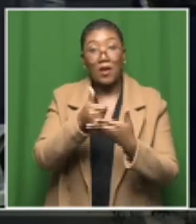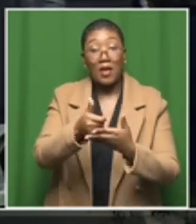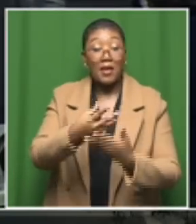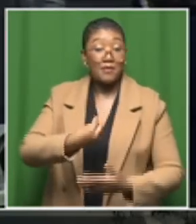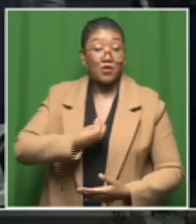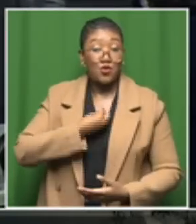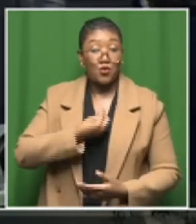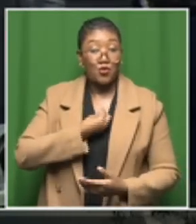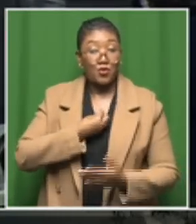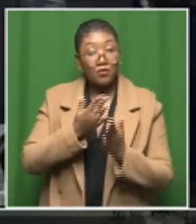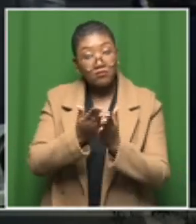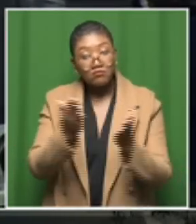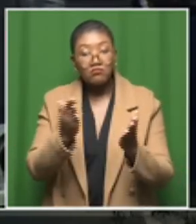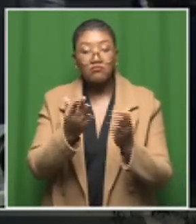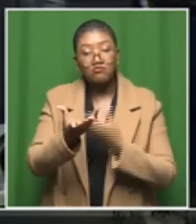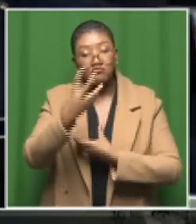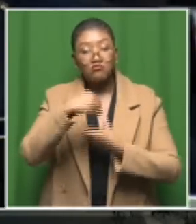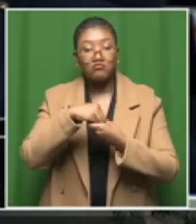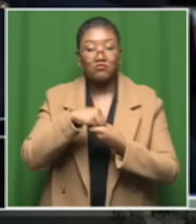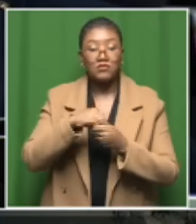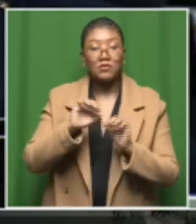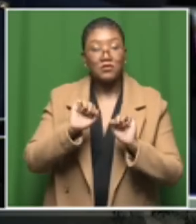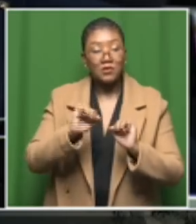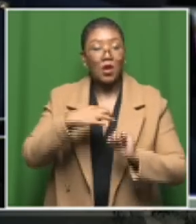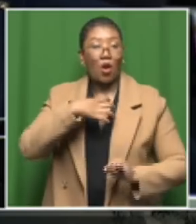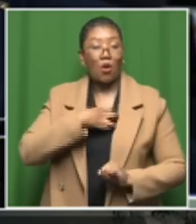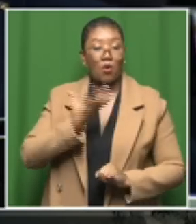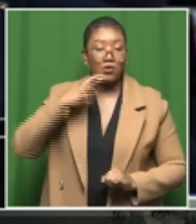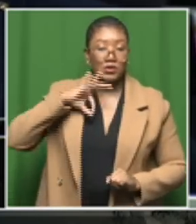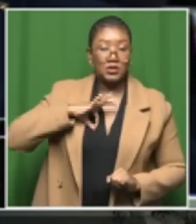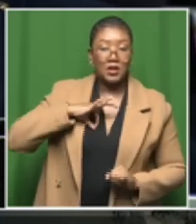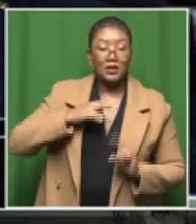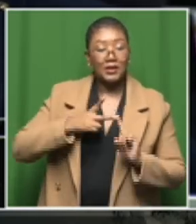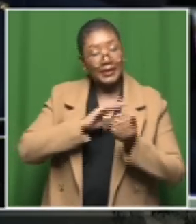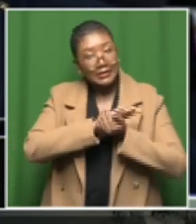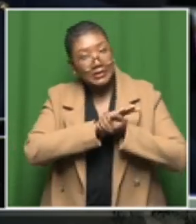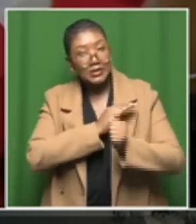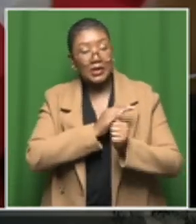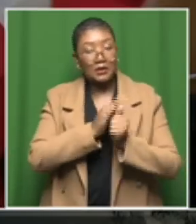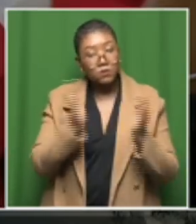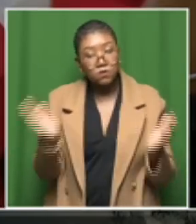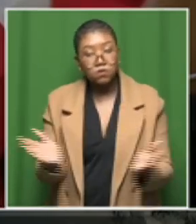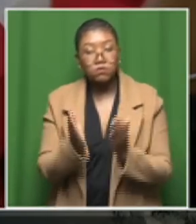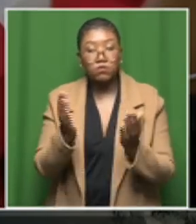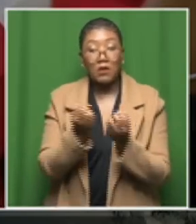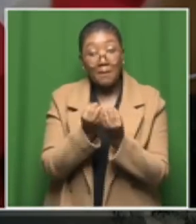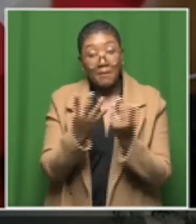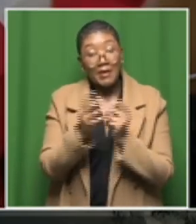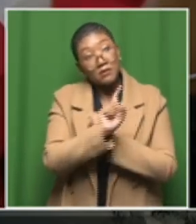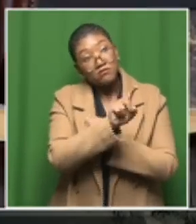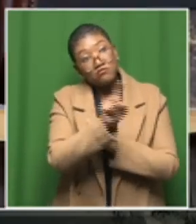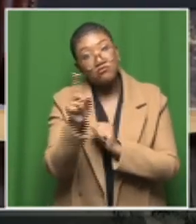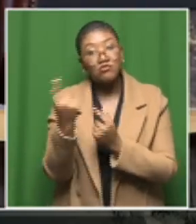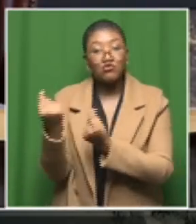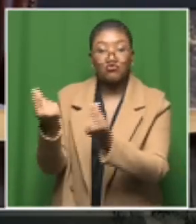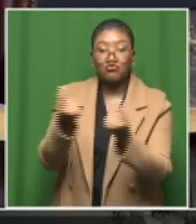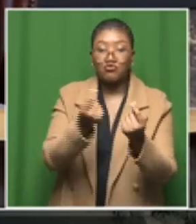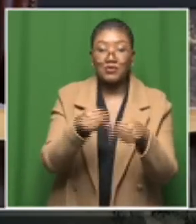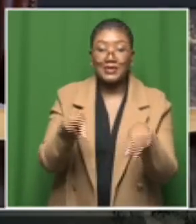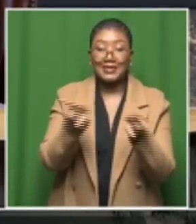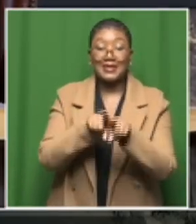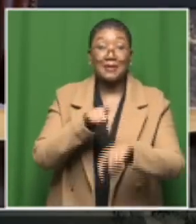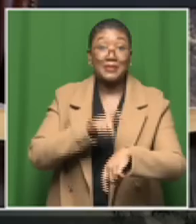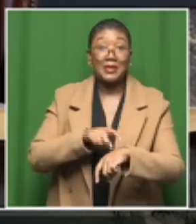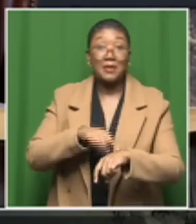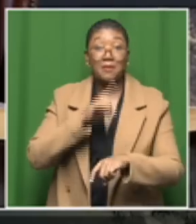people, to enter the labour market, to earn a salary, to get the skills and experience to find work. So we've got to do many things simultaneously, but we think if we're aggressive enough,